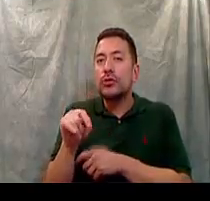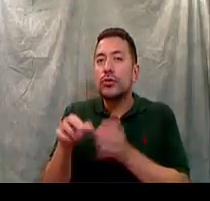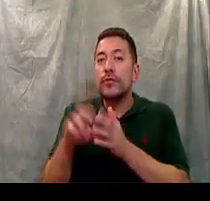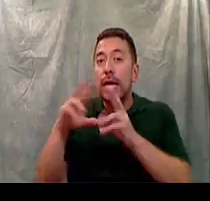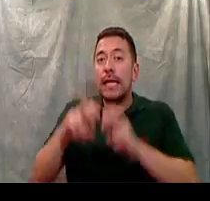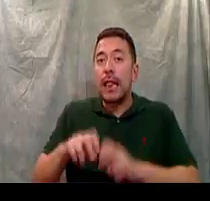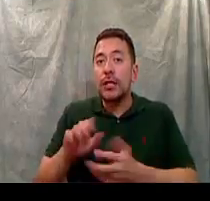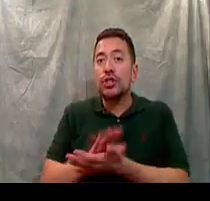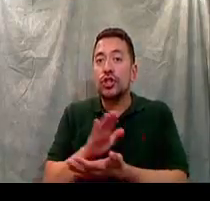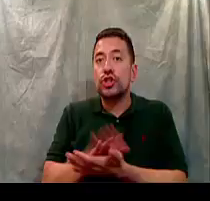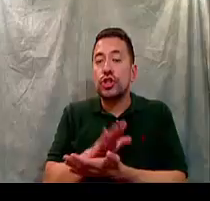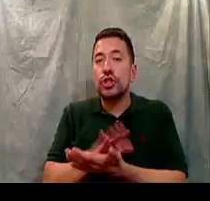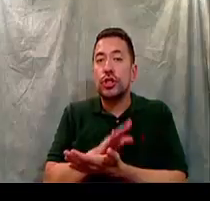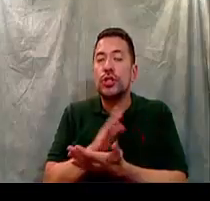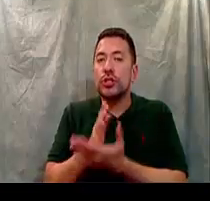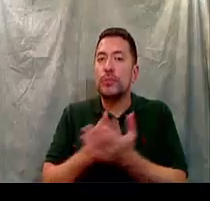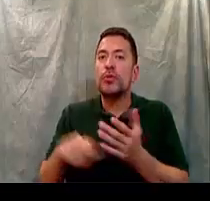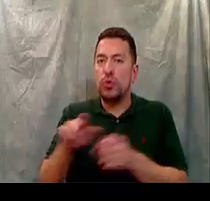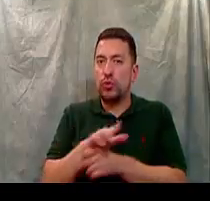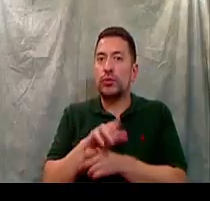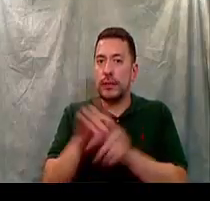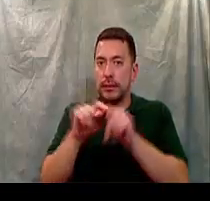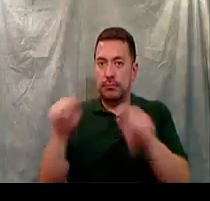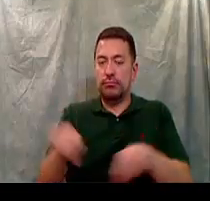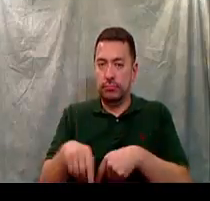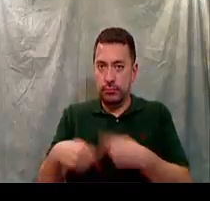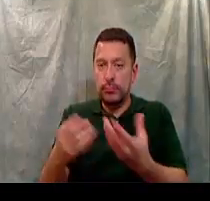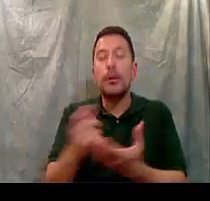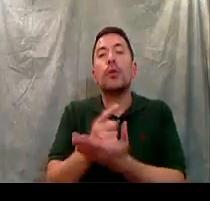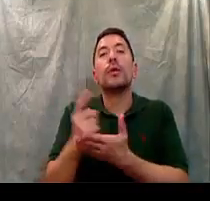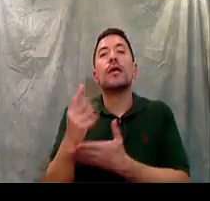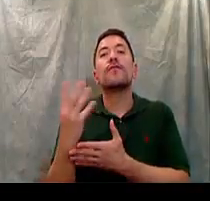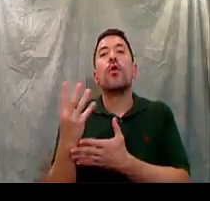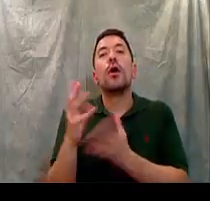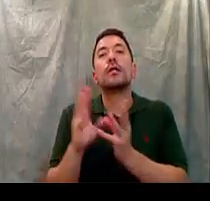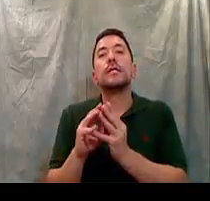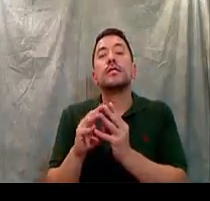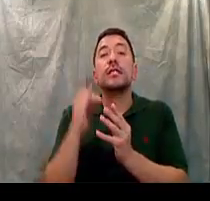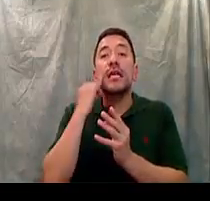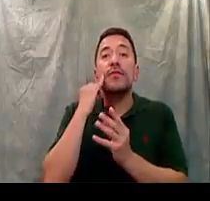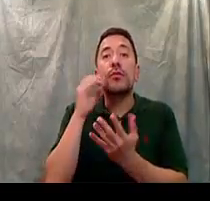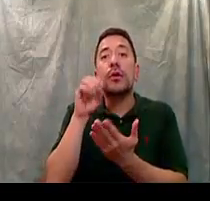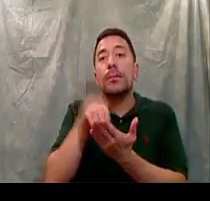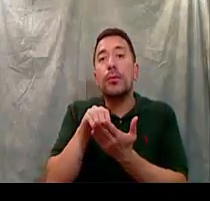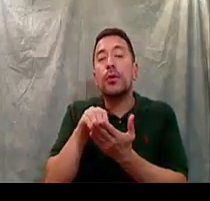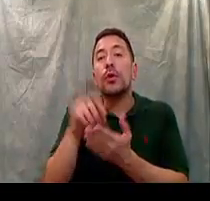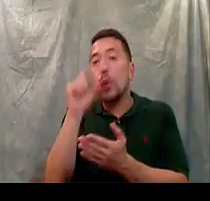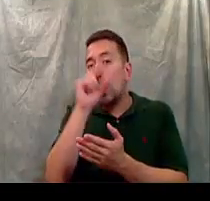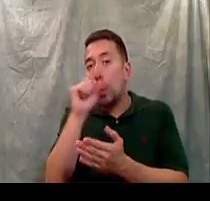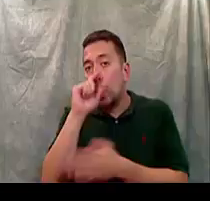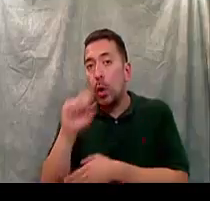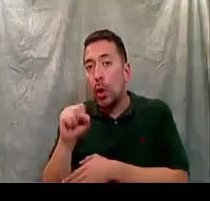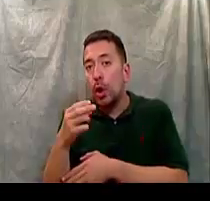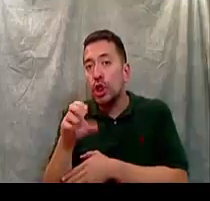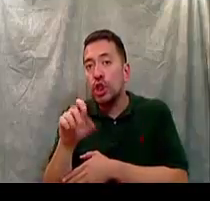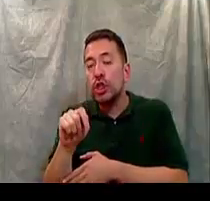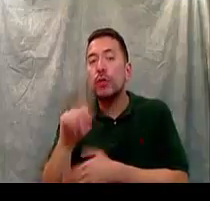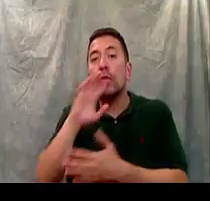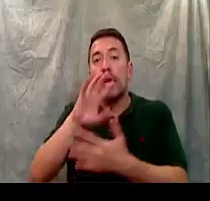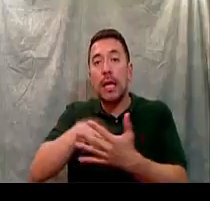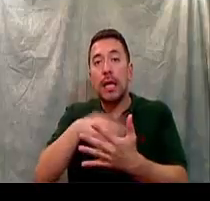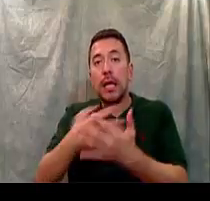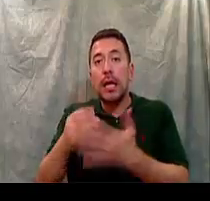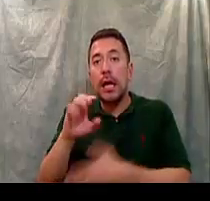in the template that I provided. In week 4, we talked about if you want to put it in a Google sheet or an Excel sheet, if that's more helpful for you to manipulate, that's fine